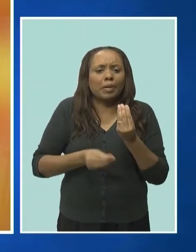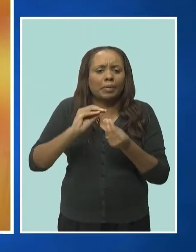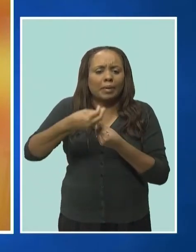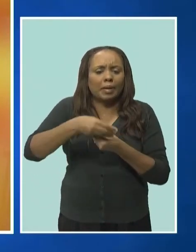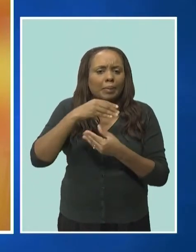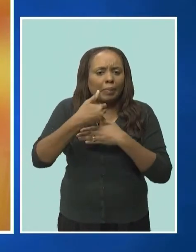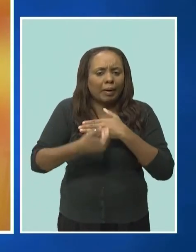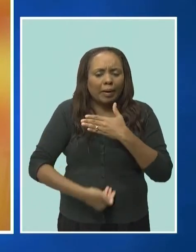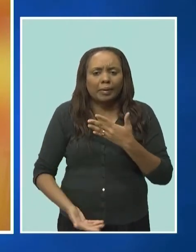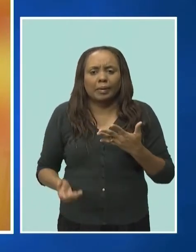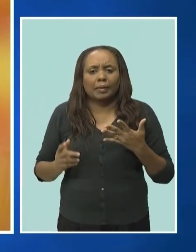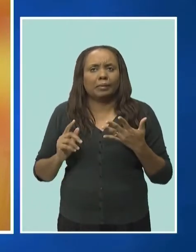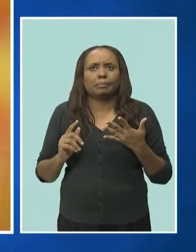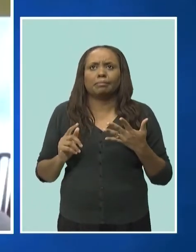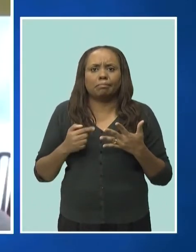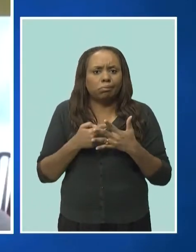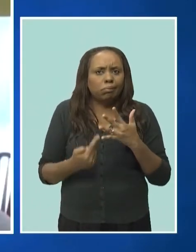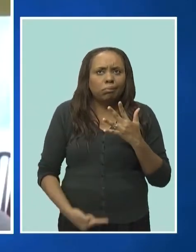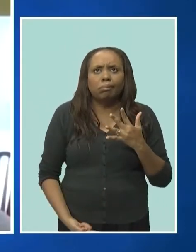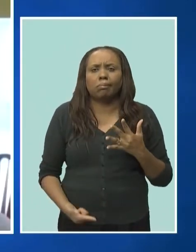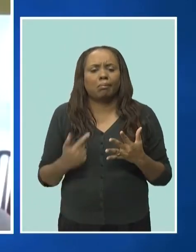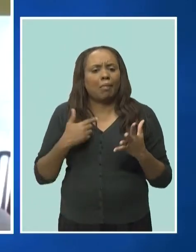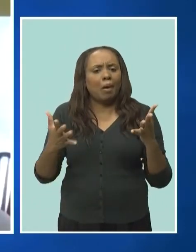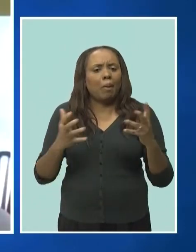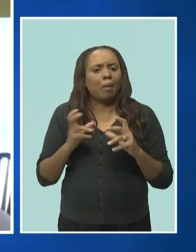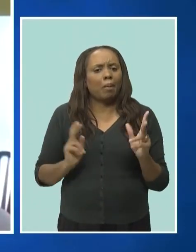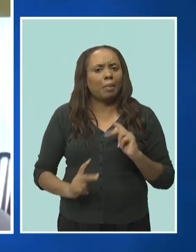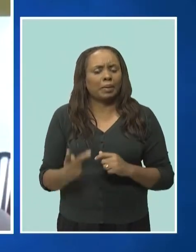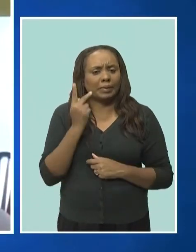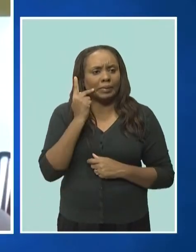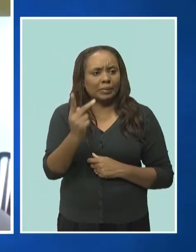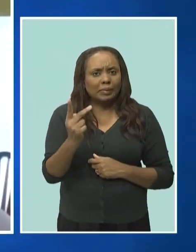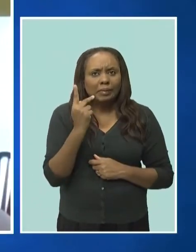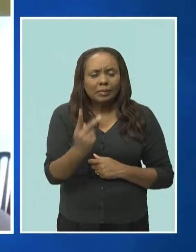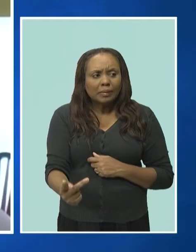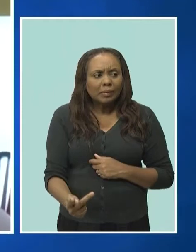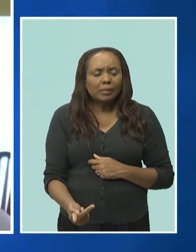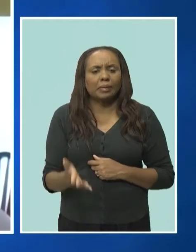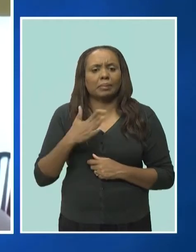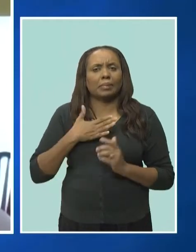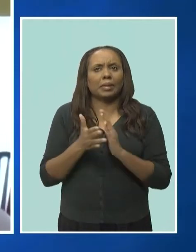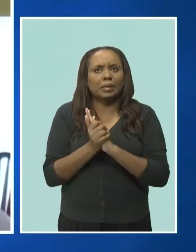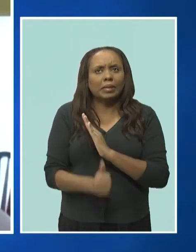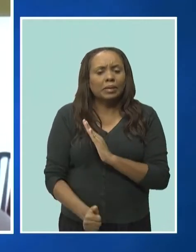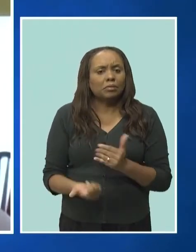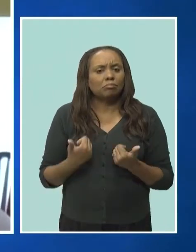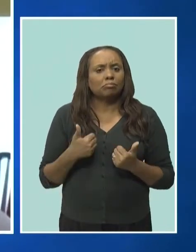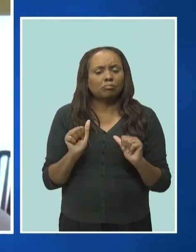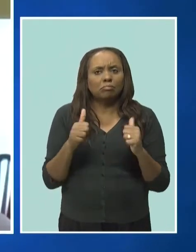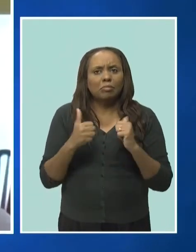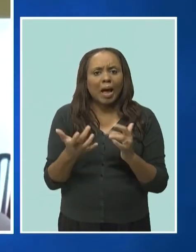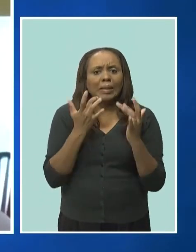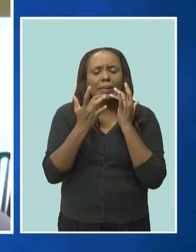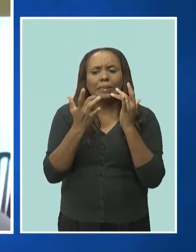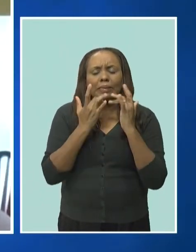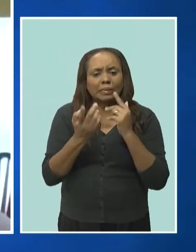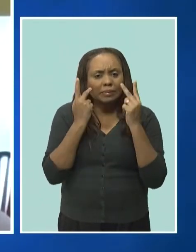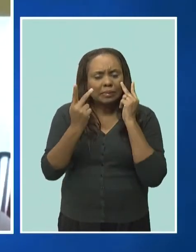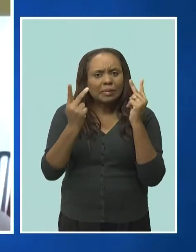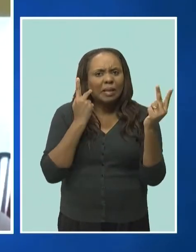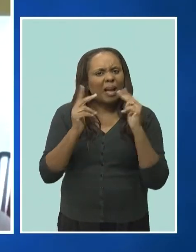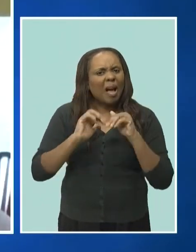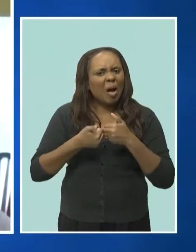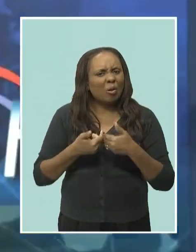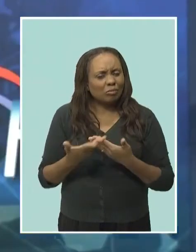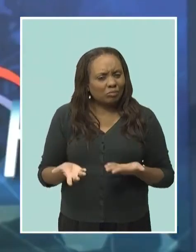stuff, and I would like people to see where I'm coming from and to try me out and see how it